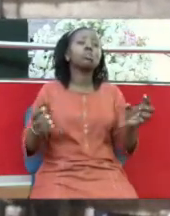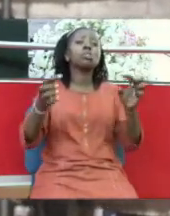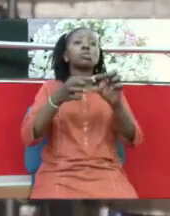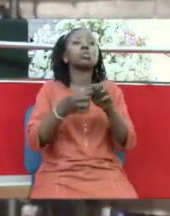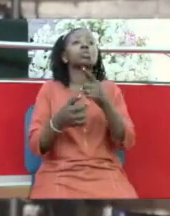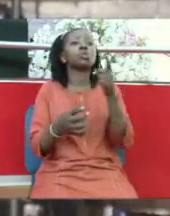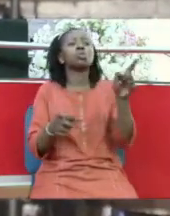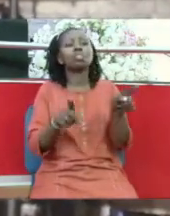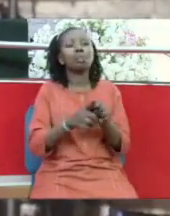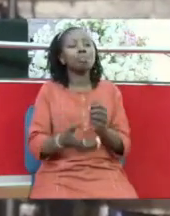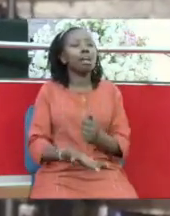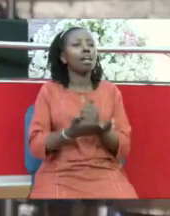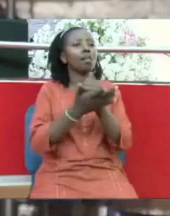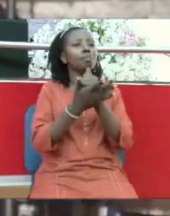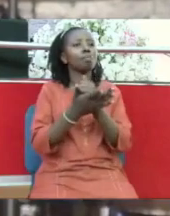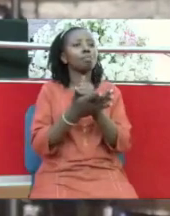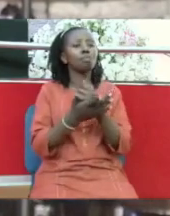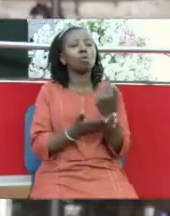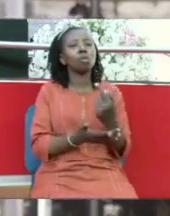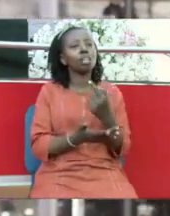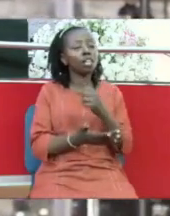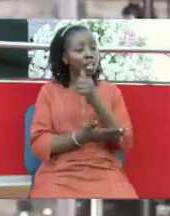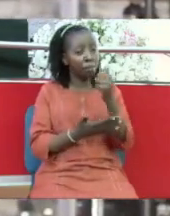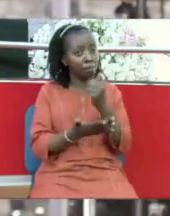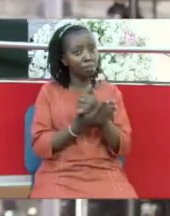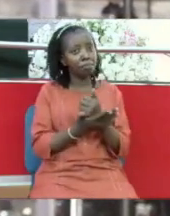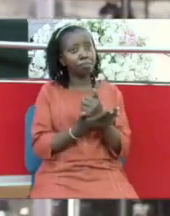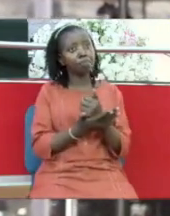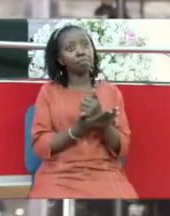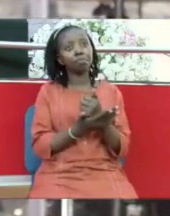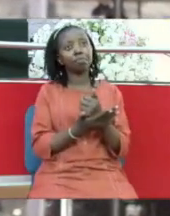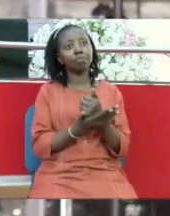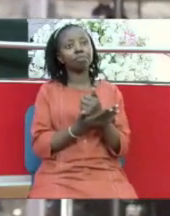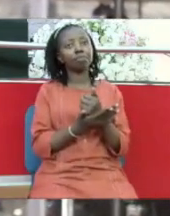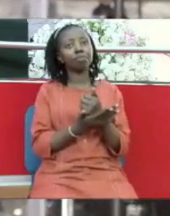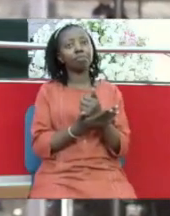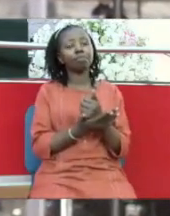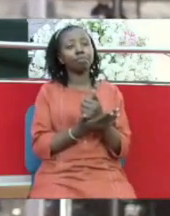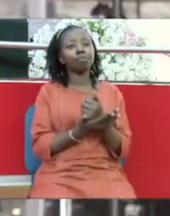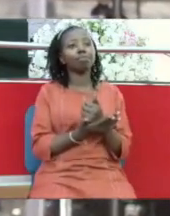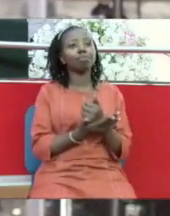you. Amen? Amen. This is a bad preacher.